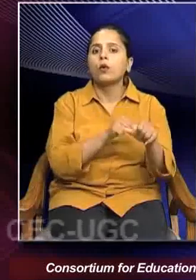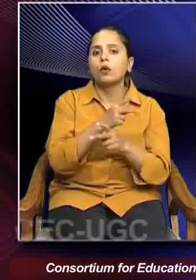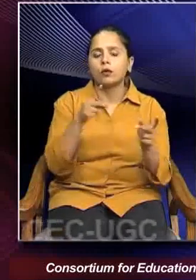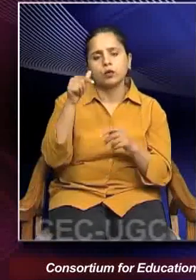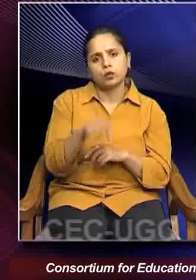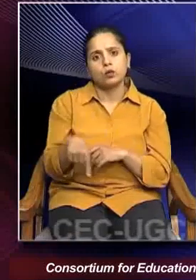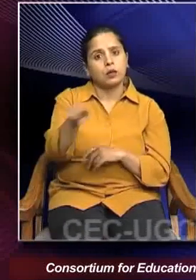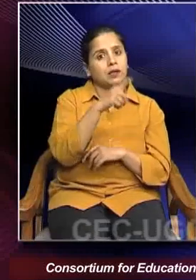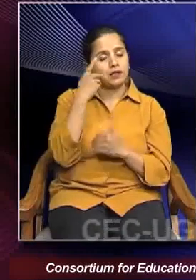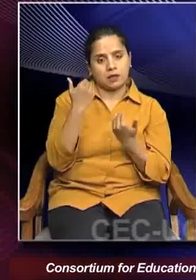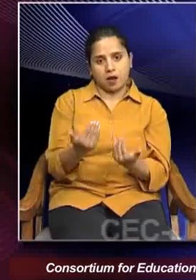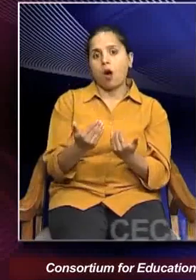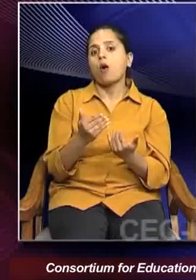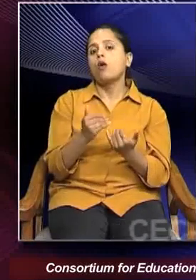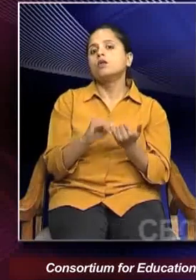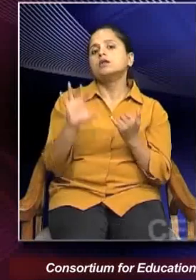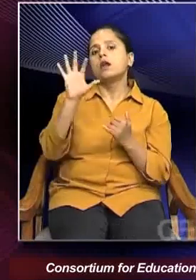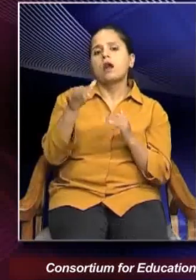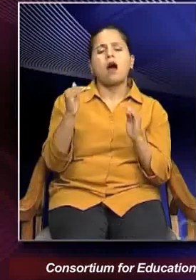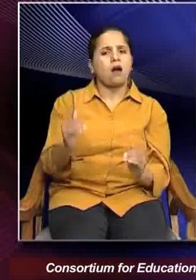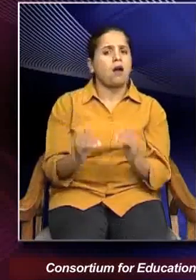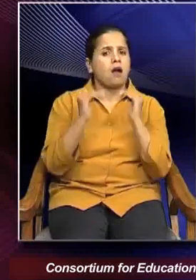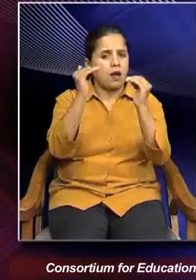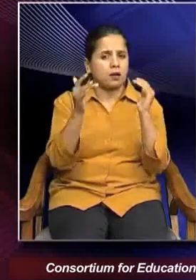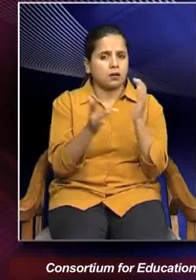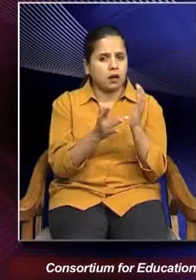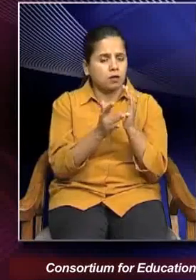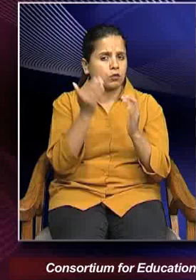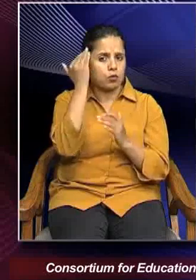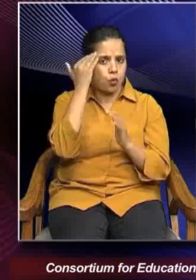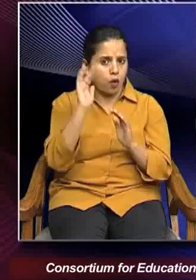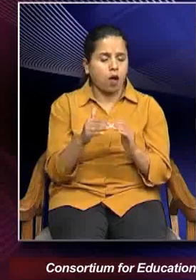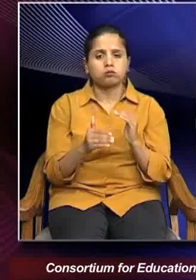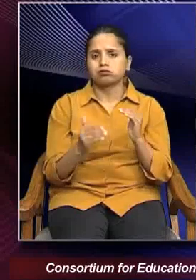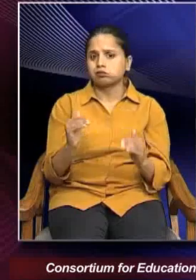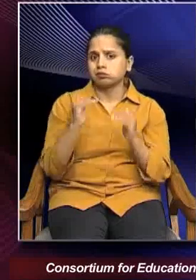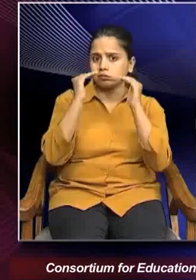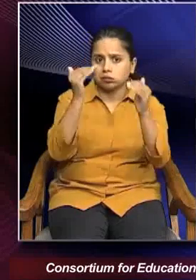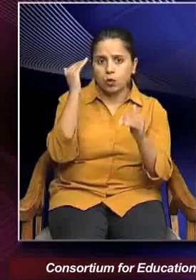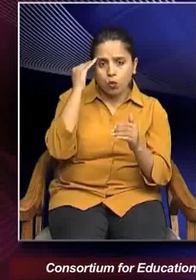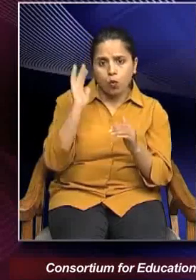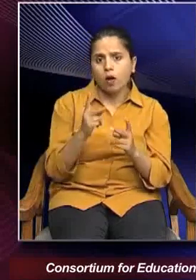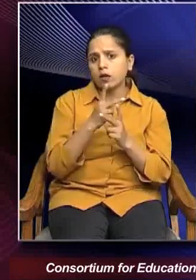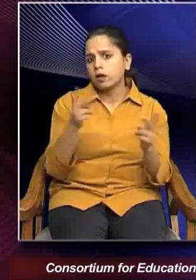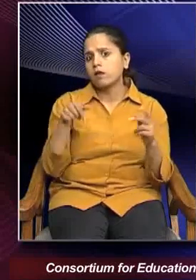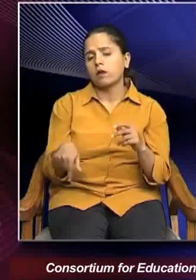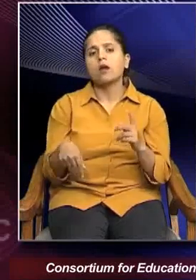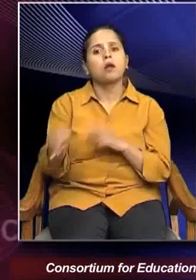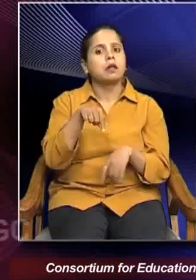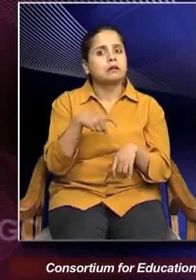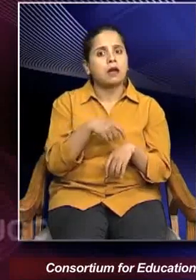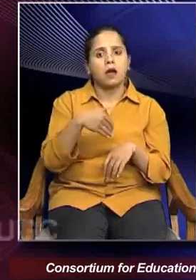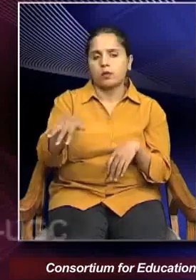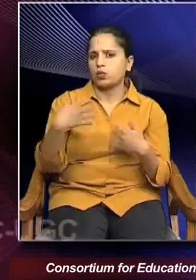they are at a state which is highly techno-friendly, highly advanced, where time in many ways is very